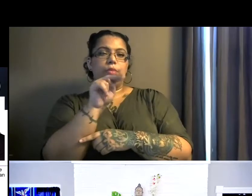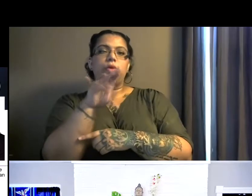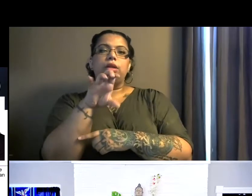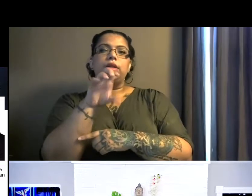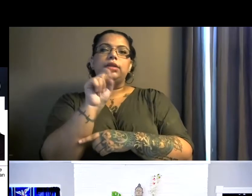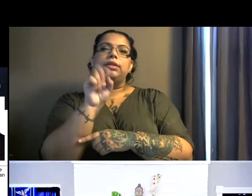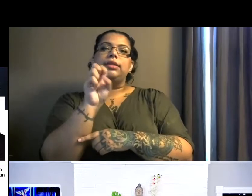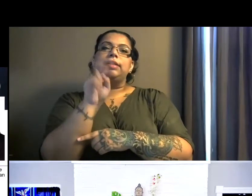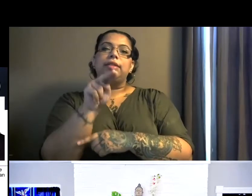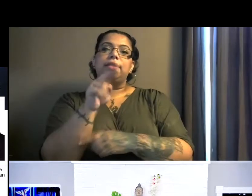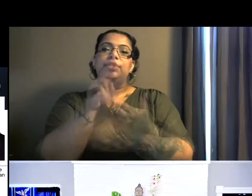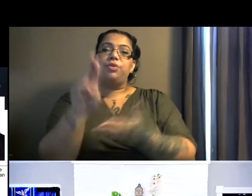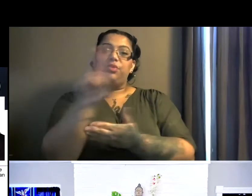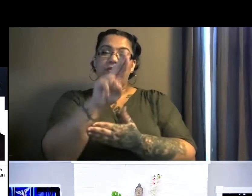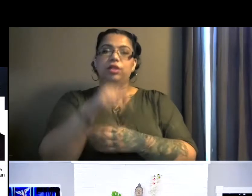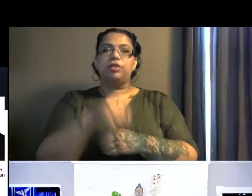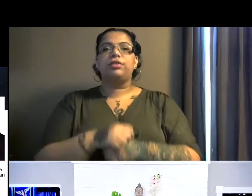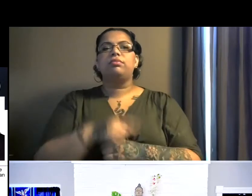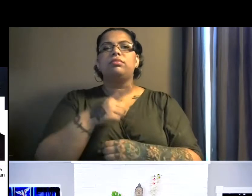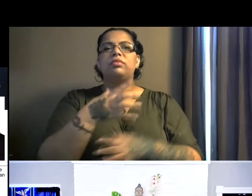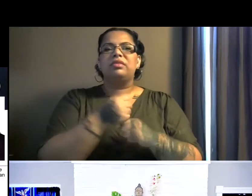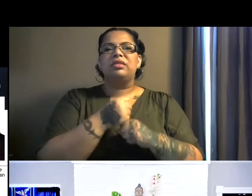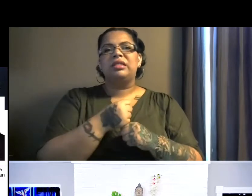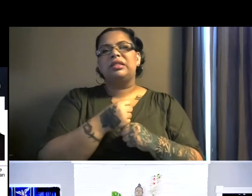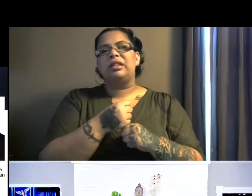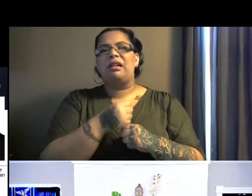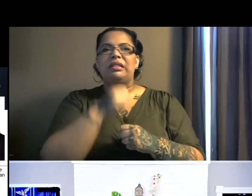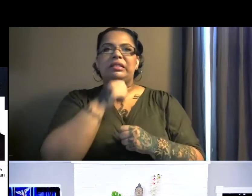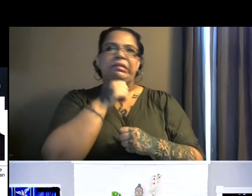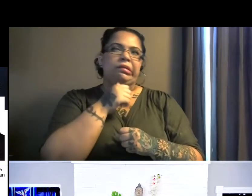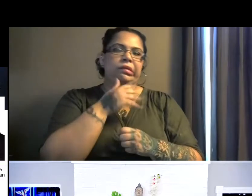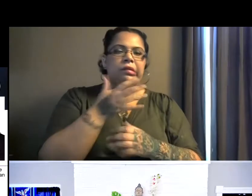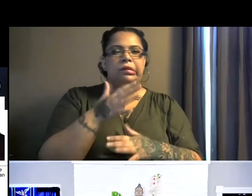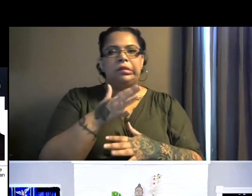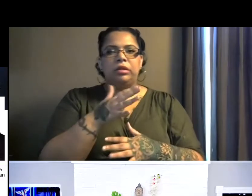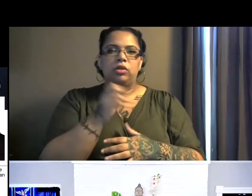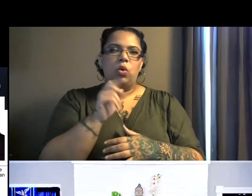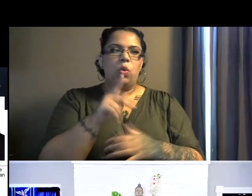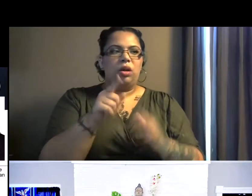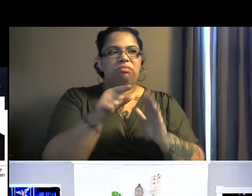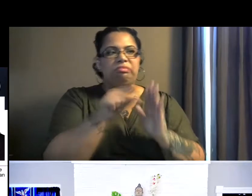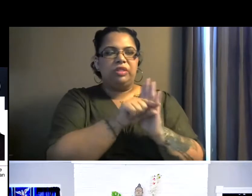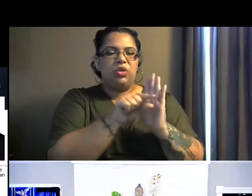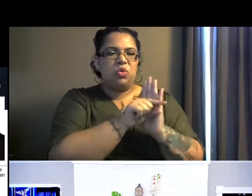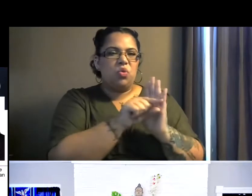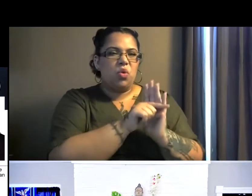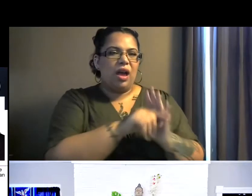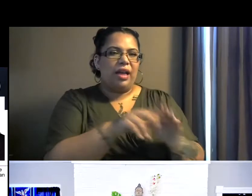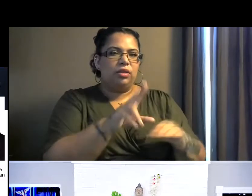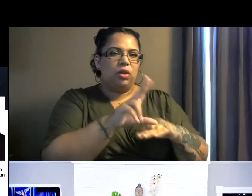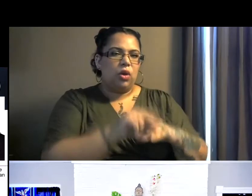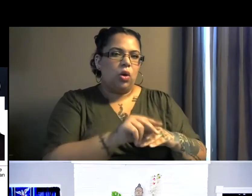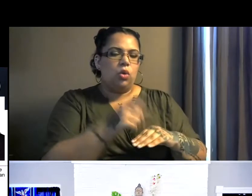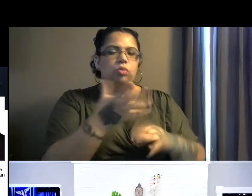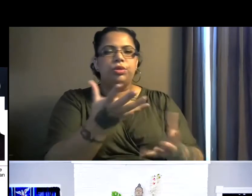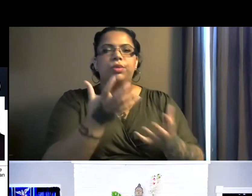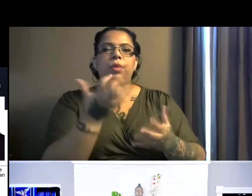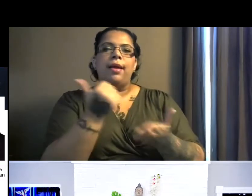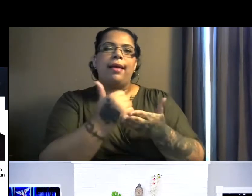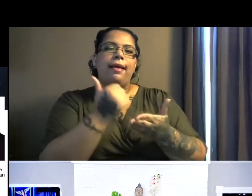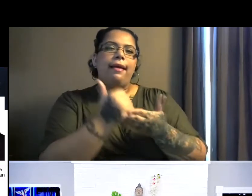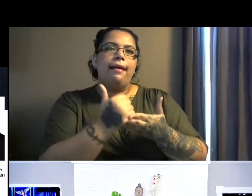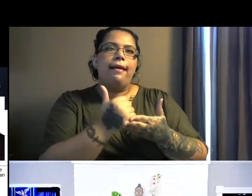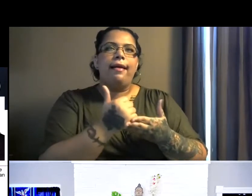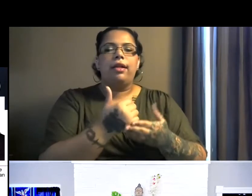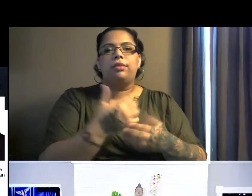After she received low marks on her first midterm paper, she sought help, taking more